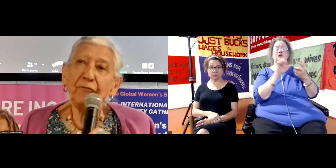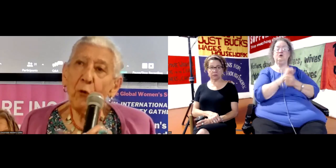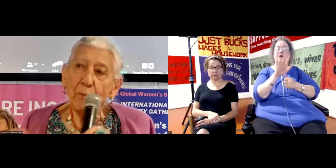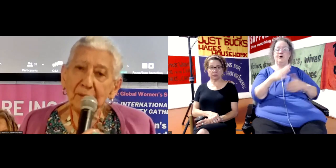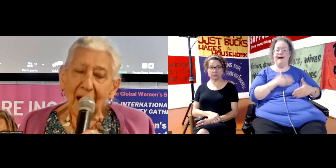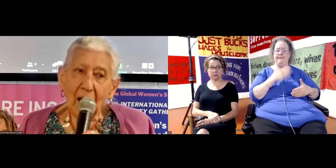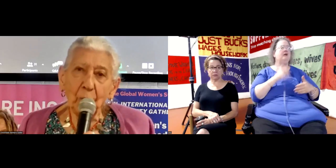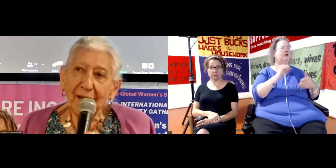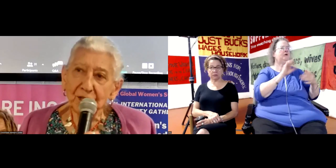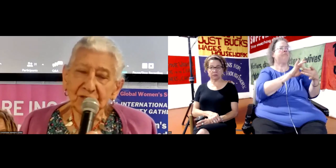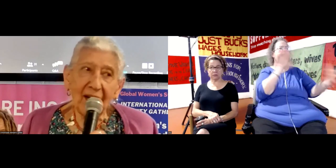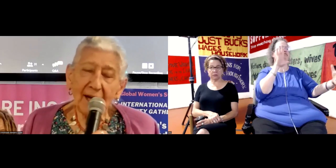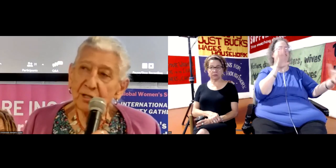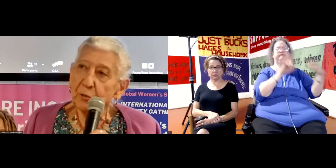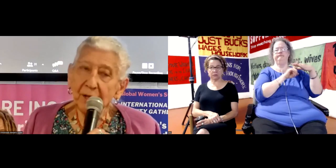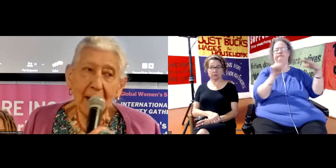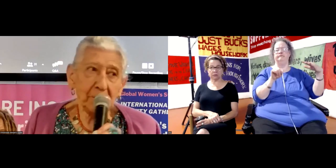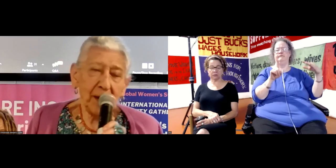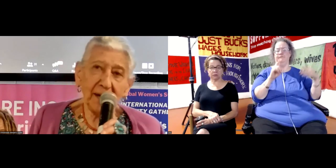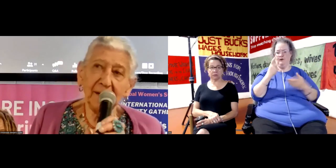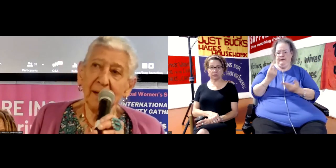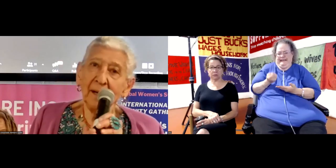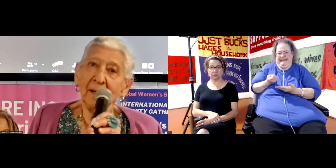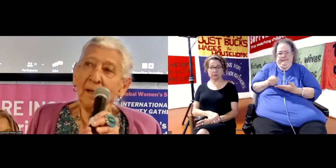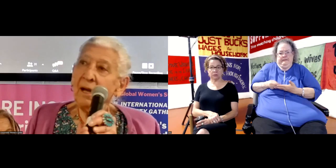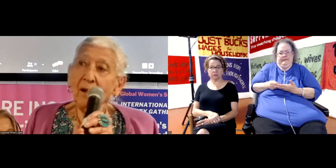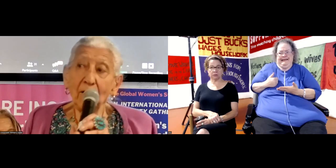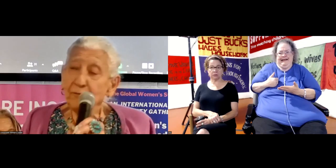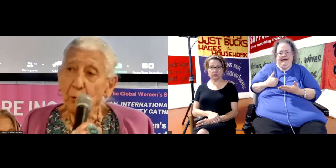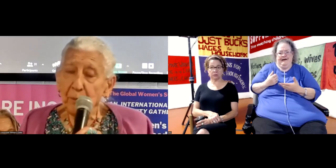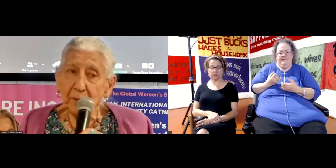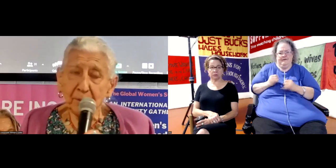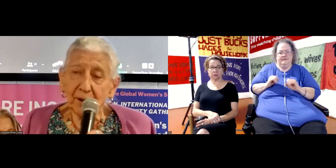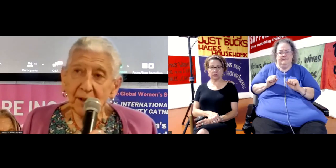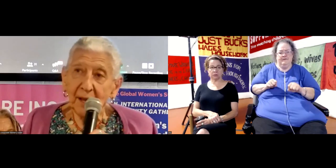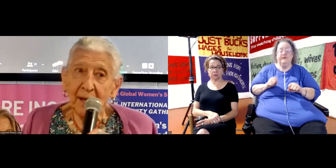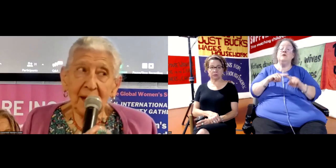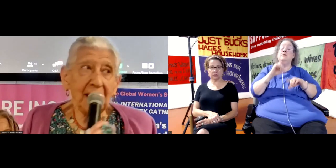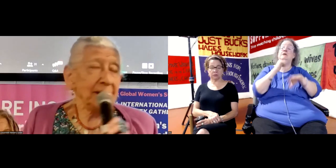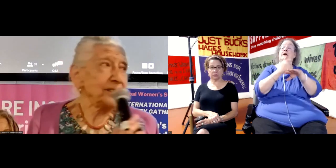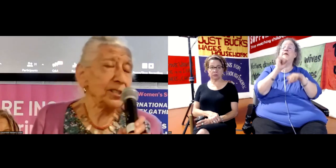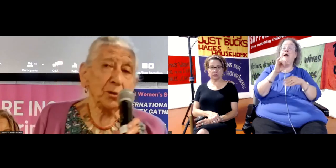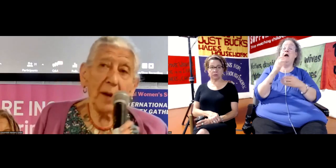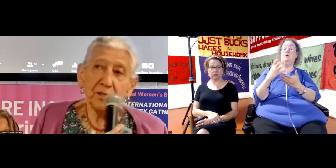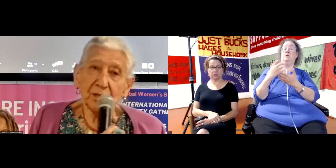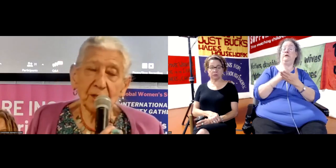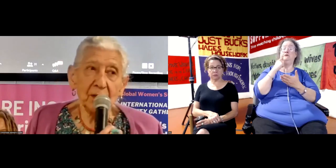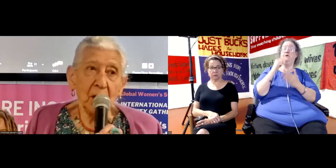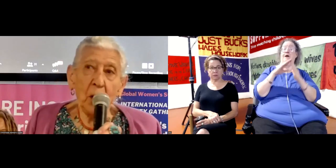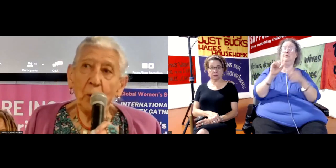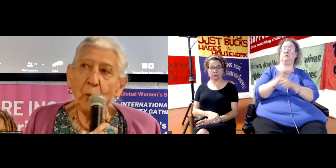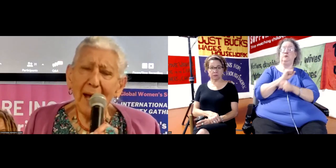So we formed our Wages for Housework campaign, a few people, in a